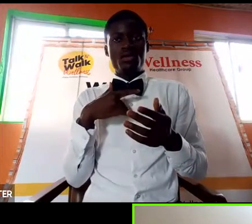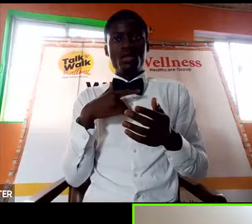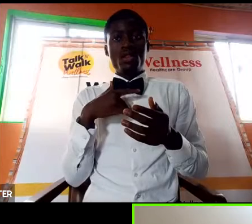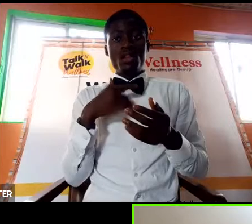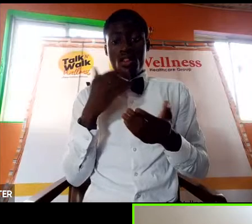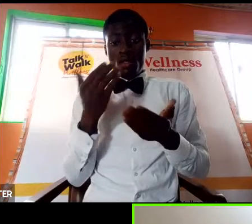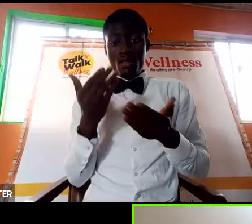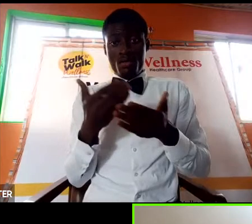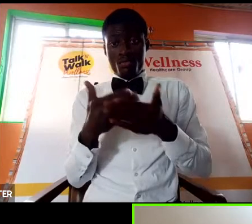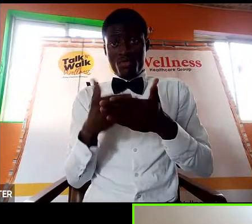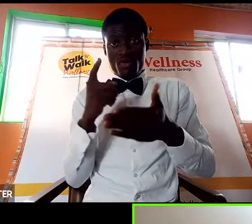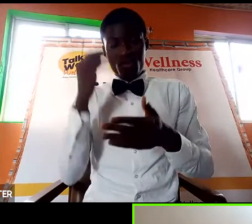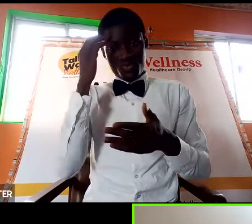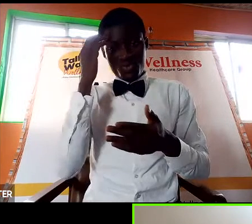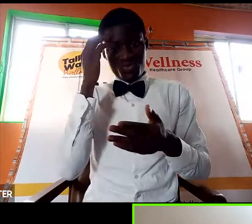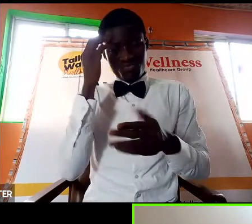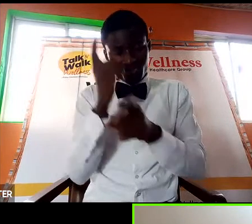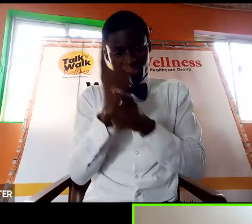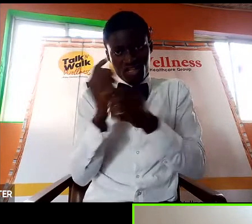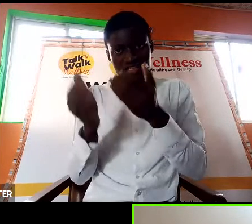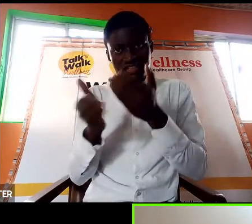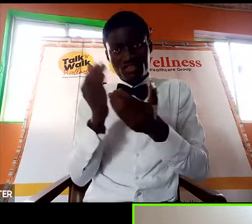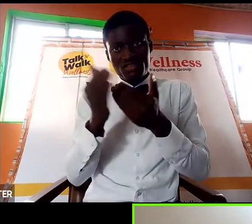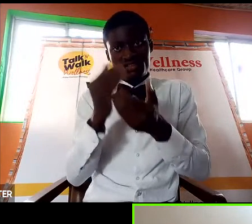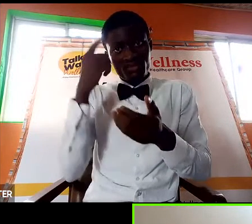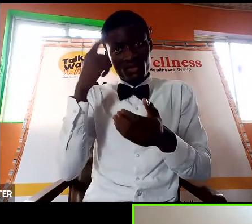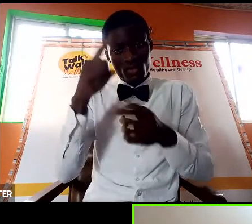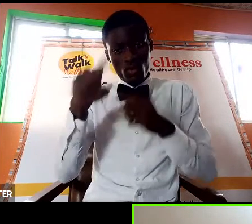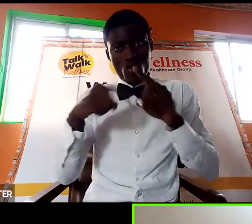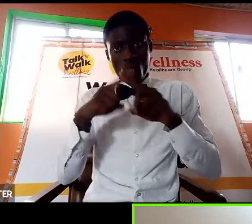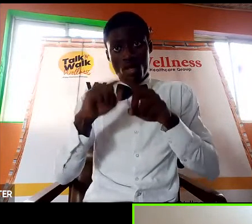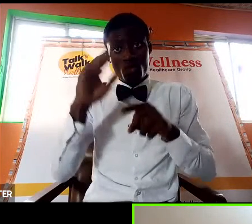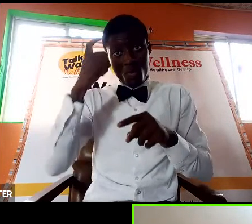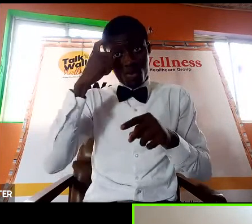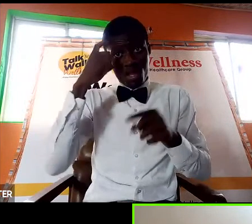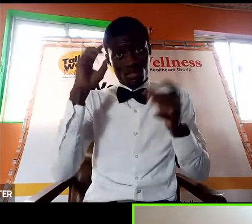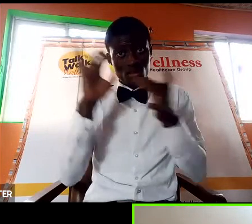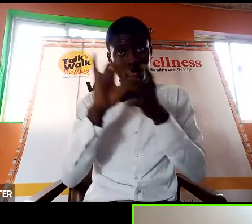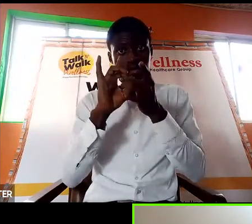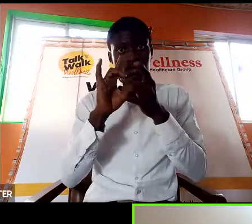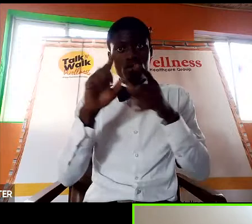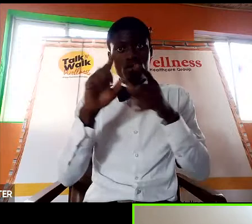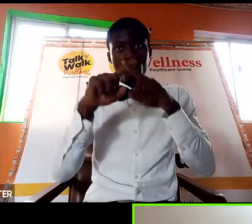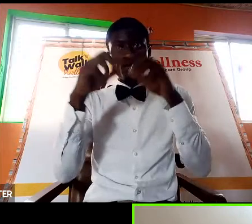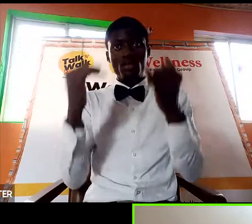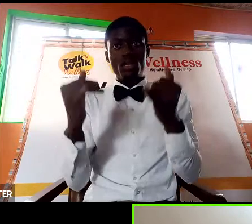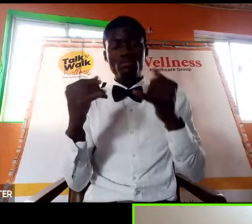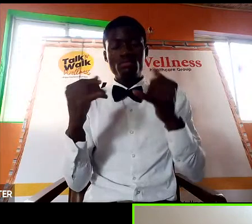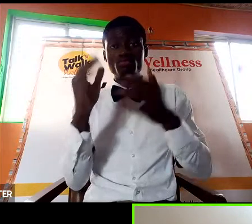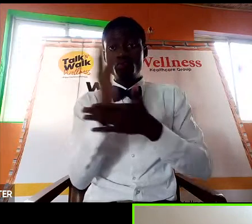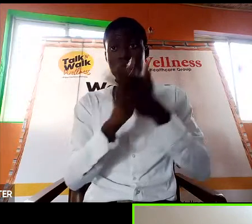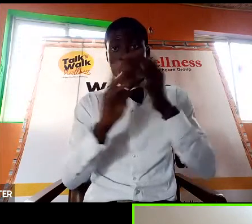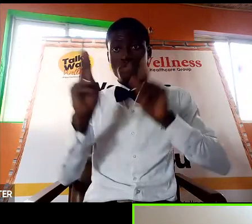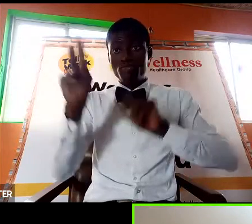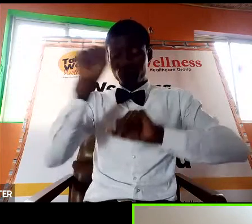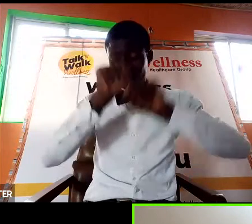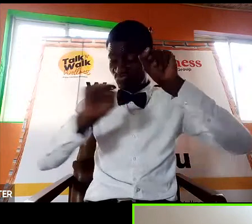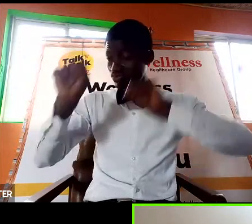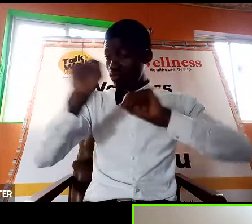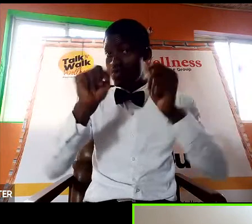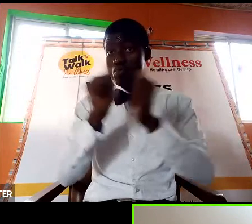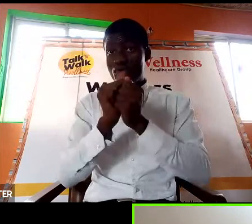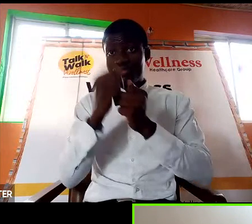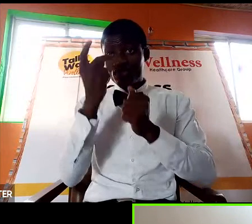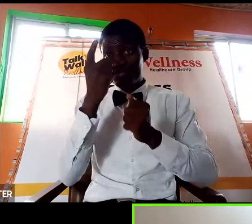As soon as you put your mind there, you just come. But this day you struggle. For some people, it might be that they struggle with erection and all of that. So there